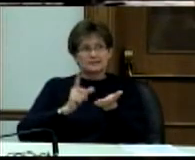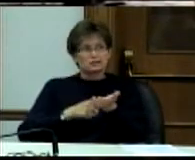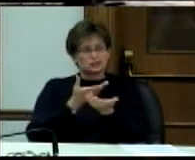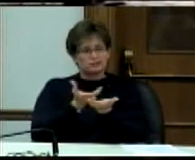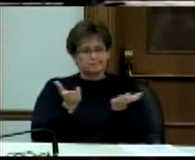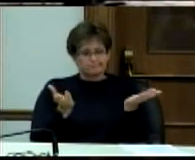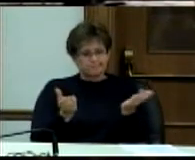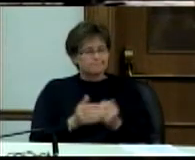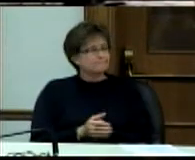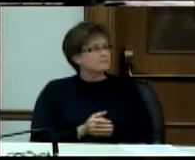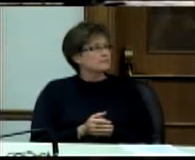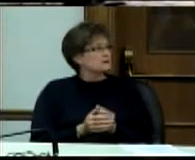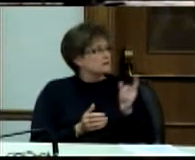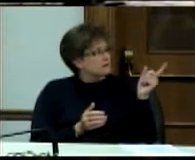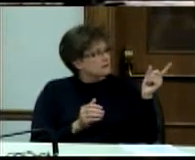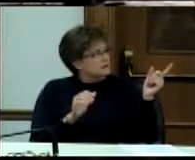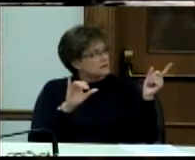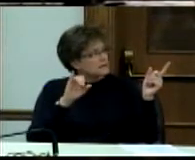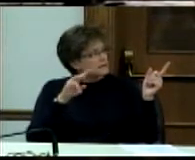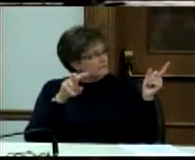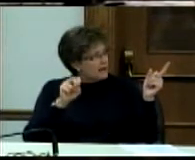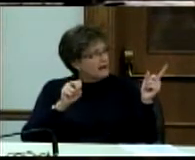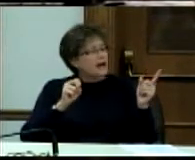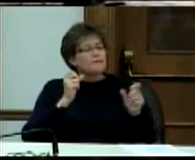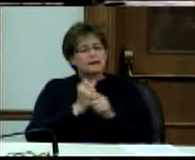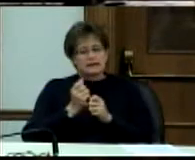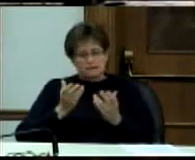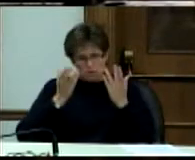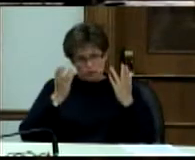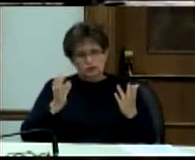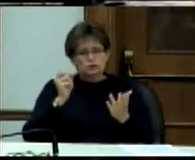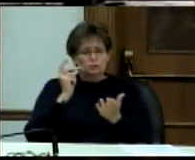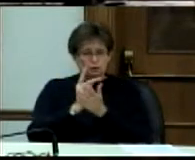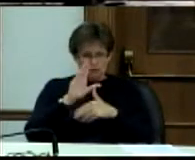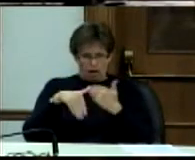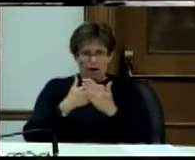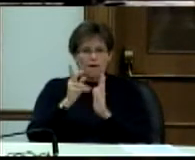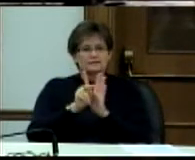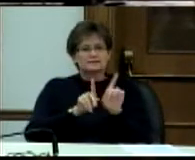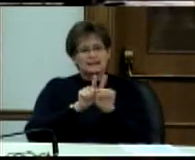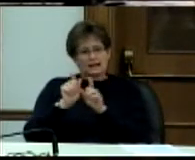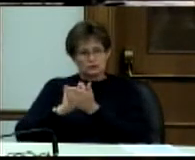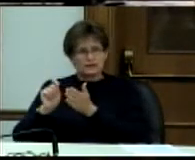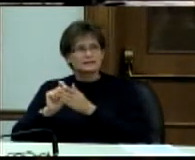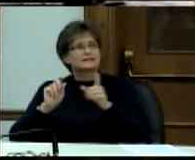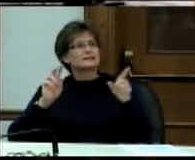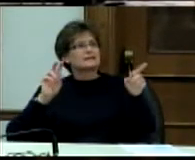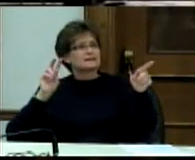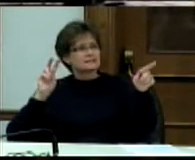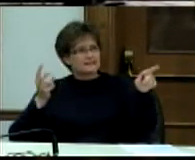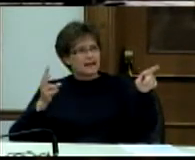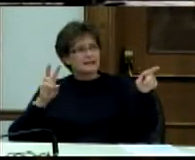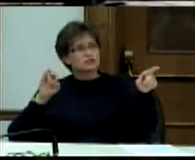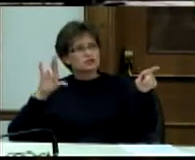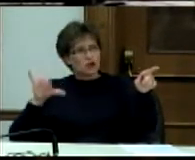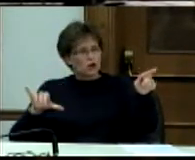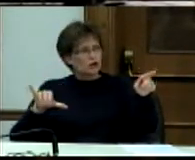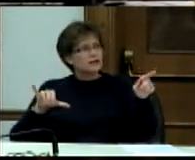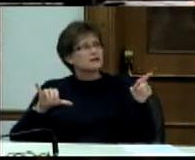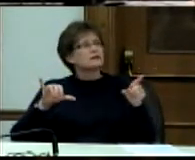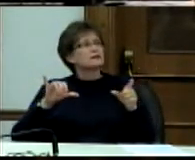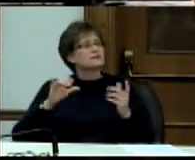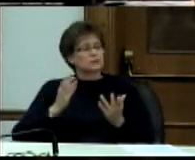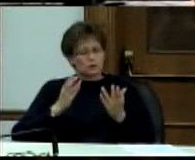up for discussion. I would make a motion to approve all the policies as written. Second. We have a motion and a second to approve